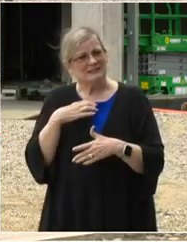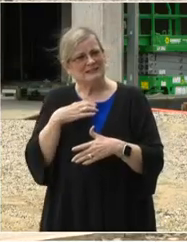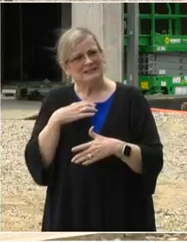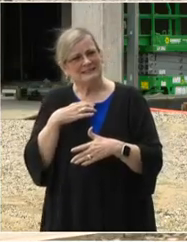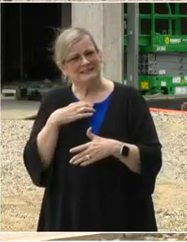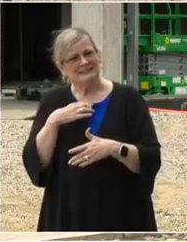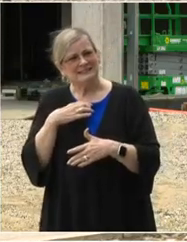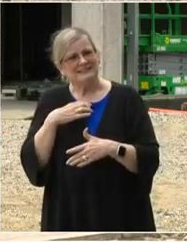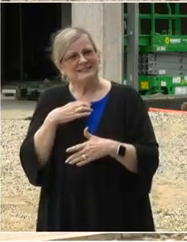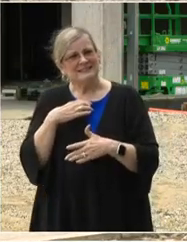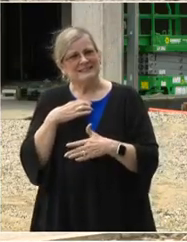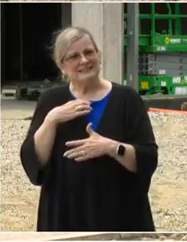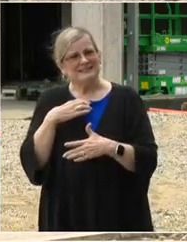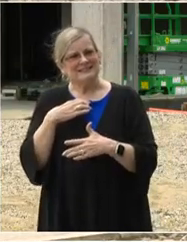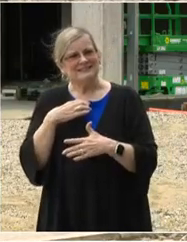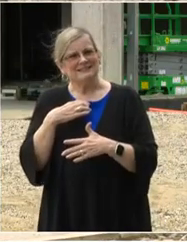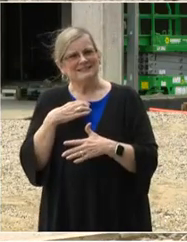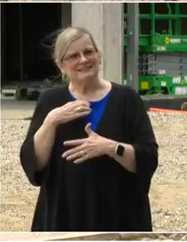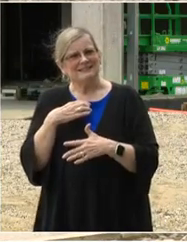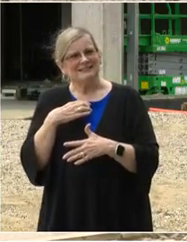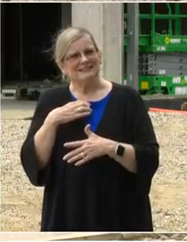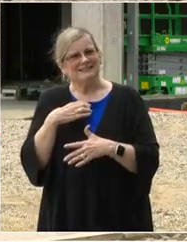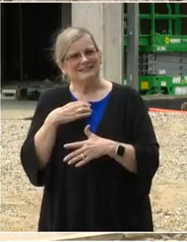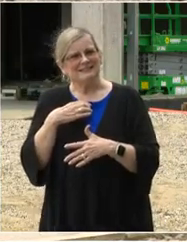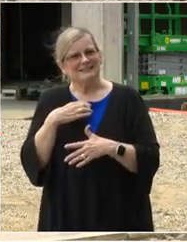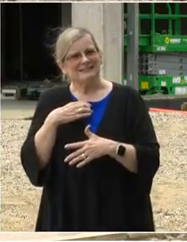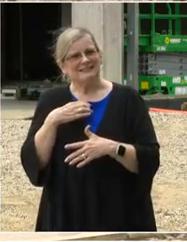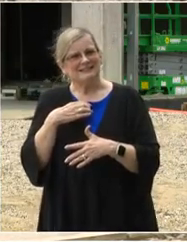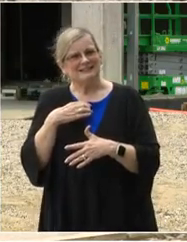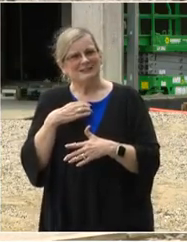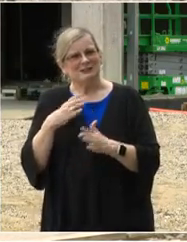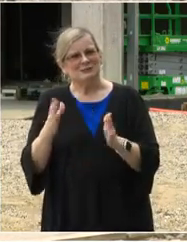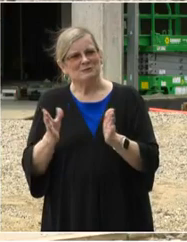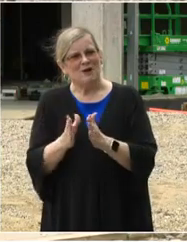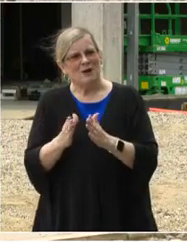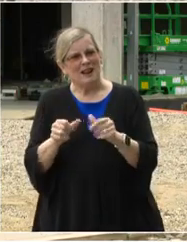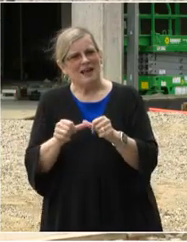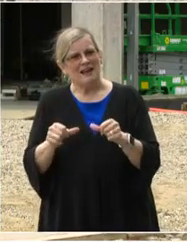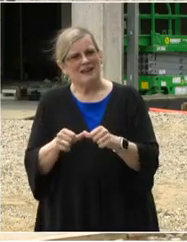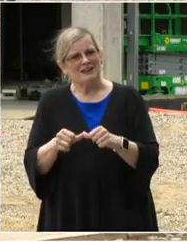has us also doing small area plans for every